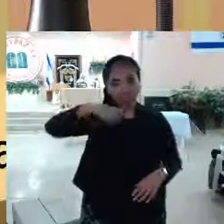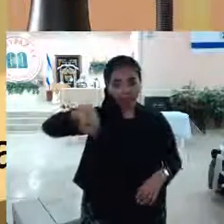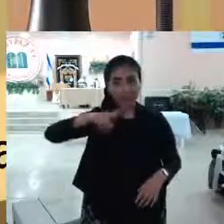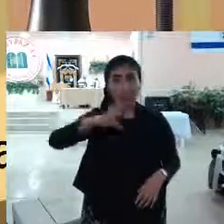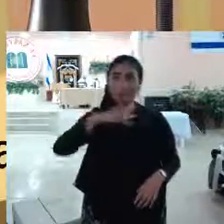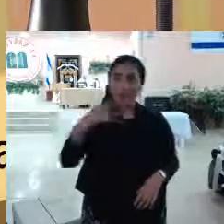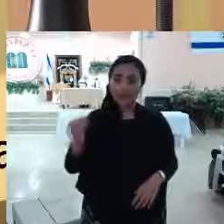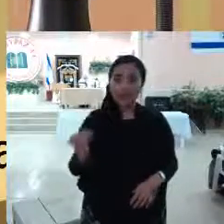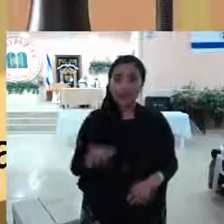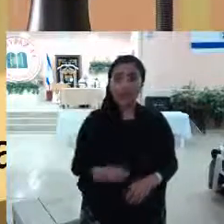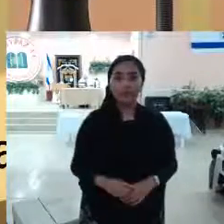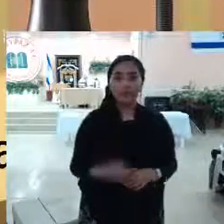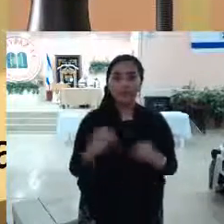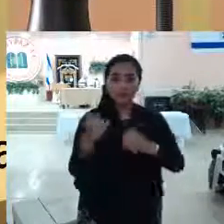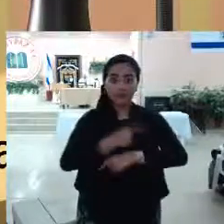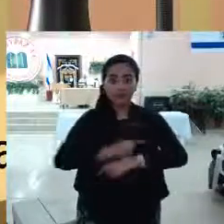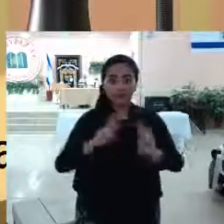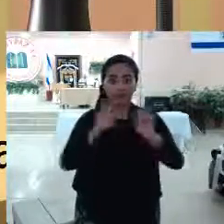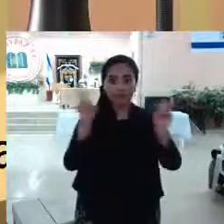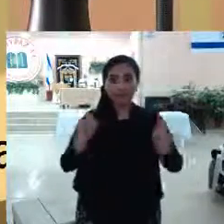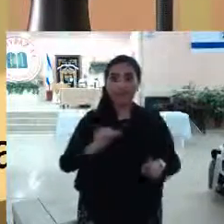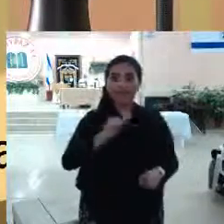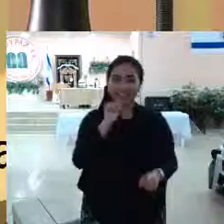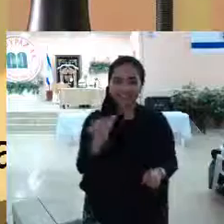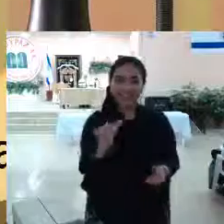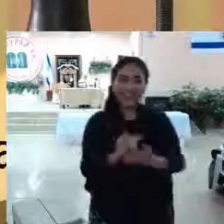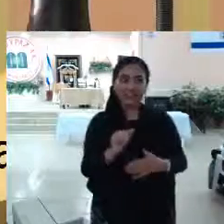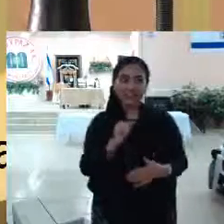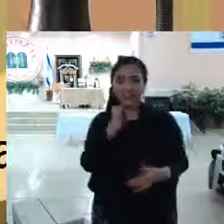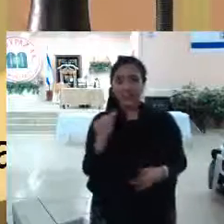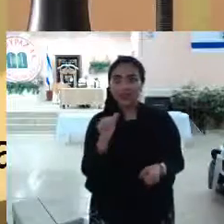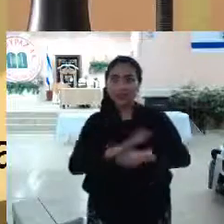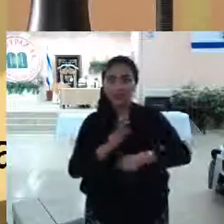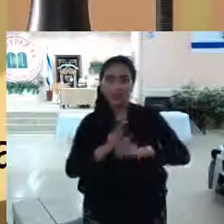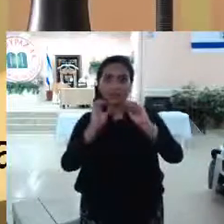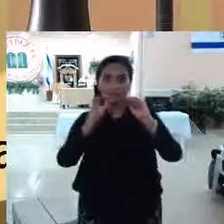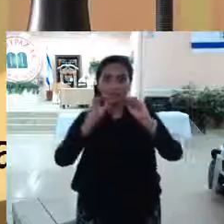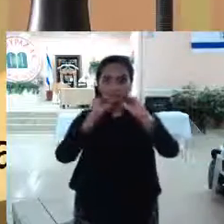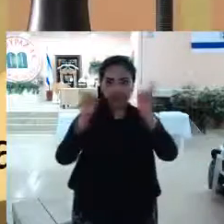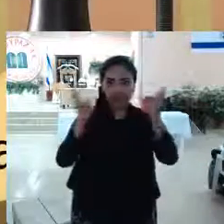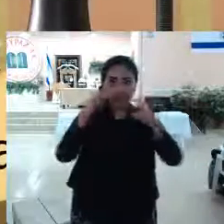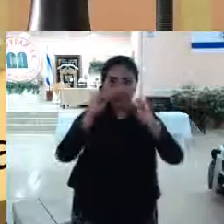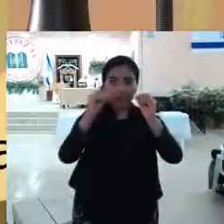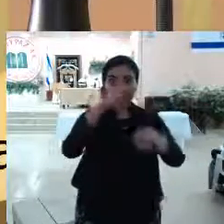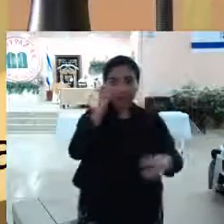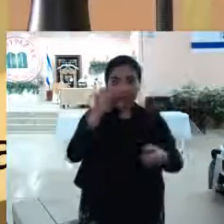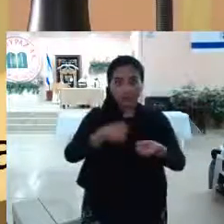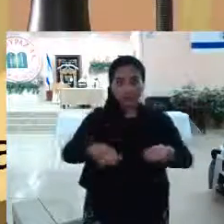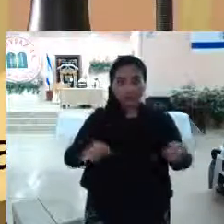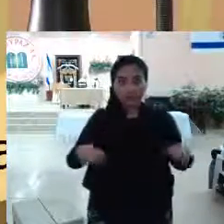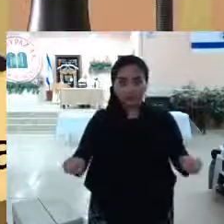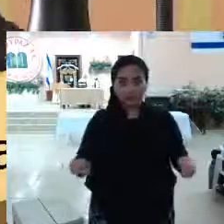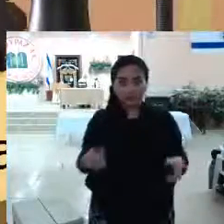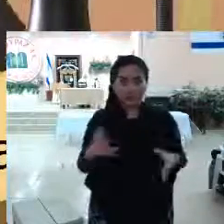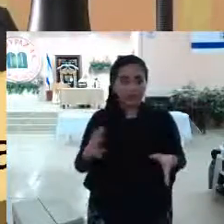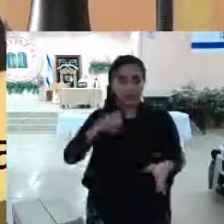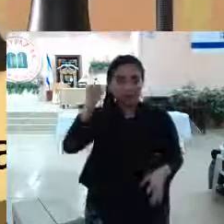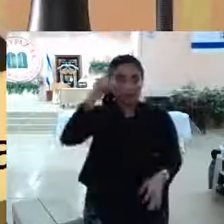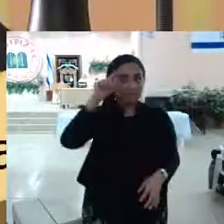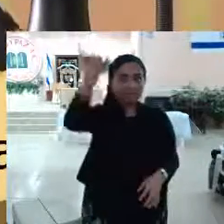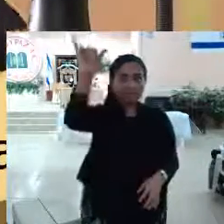of them. Bueno, And este well, tema no es this que no teaching, haya temas it is not para that there are dar, teachings to porque la give, Torah es because the Torah is